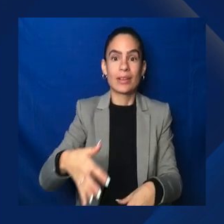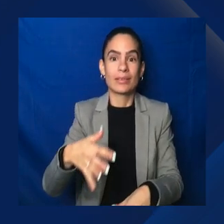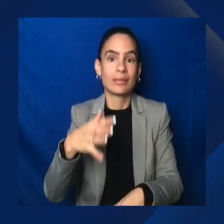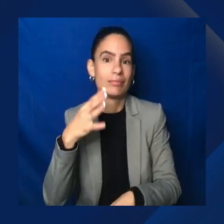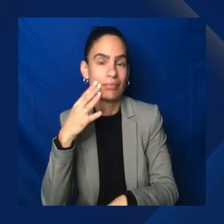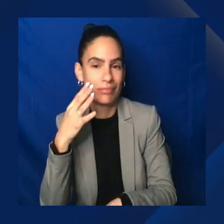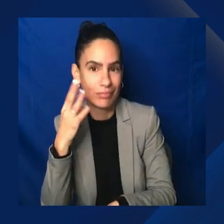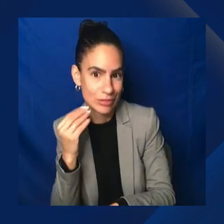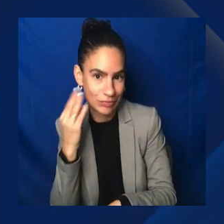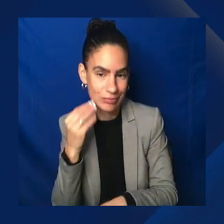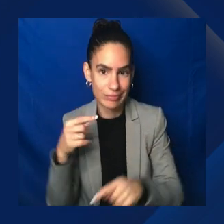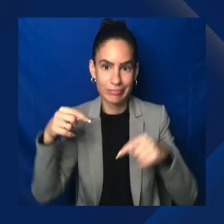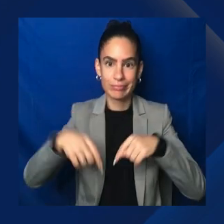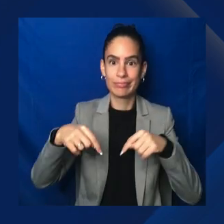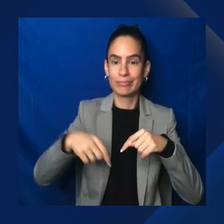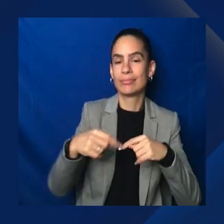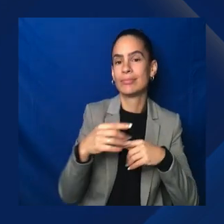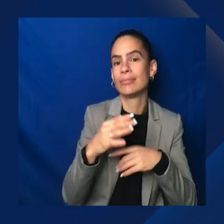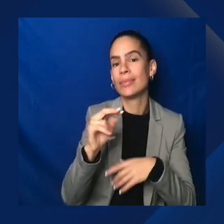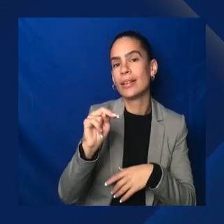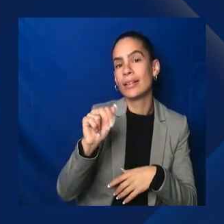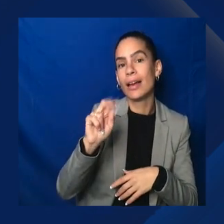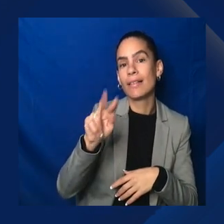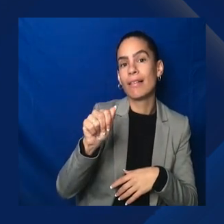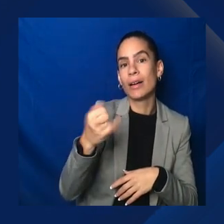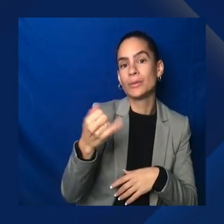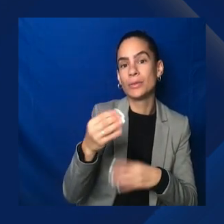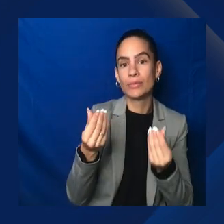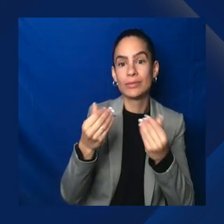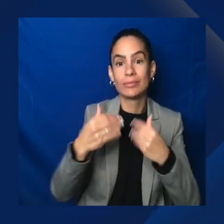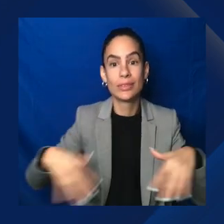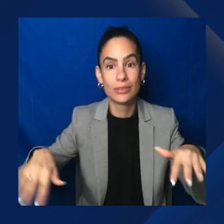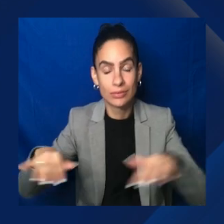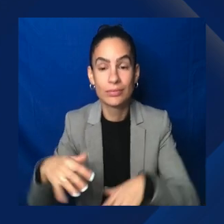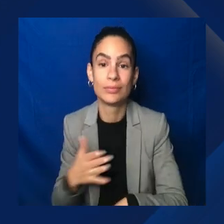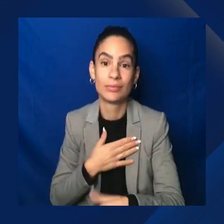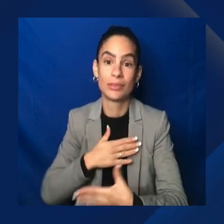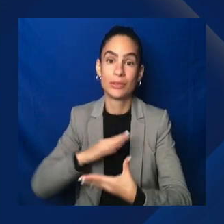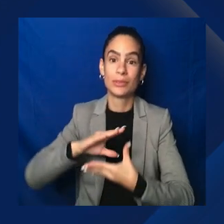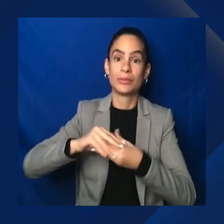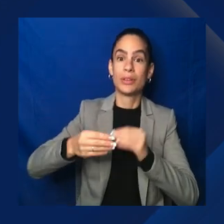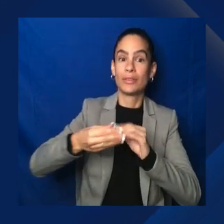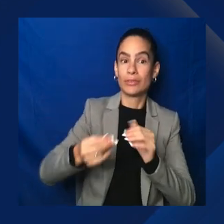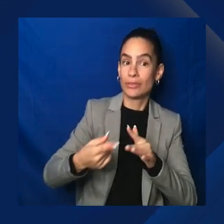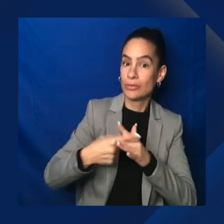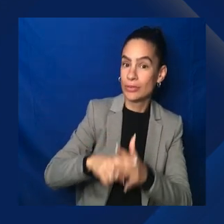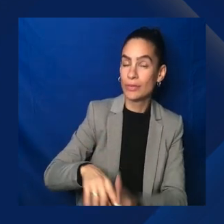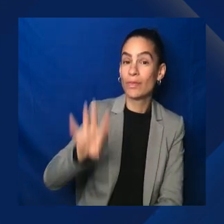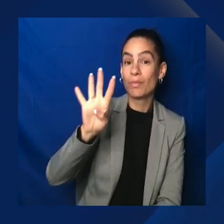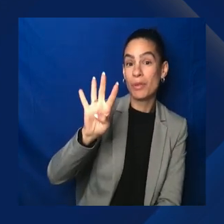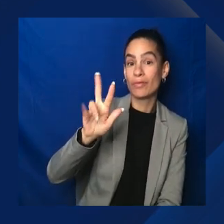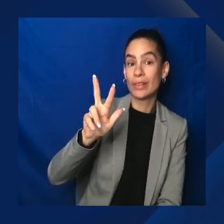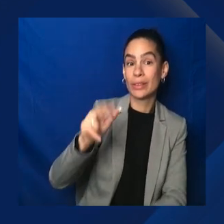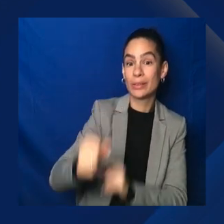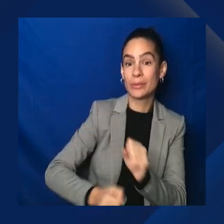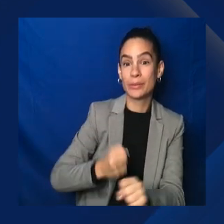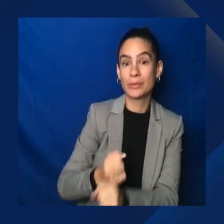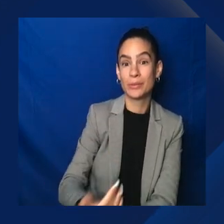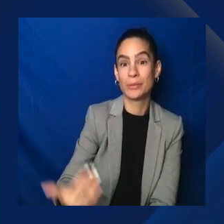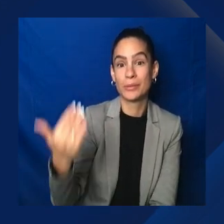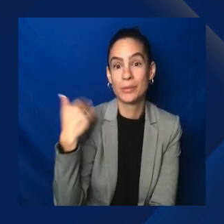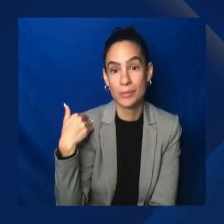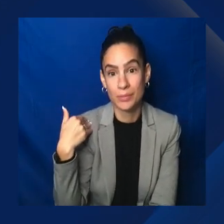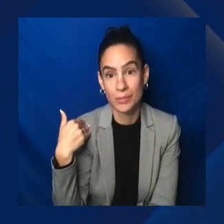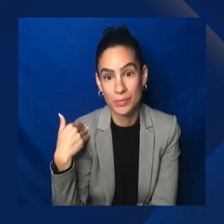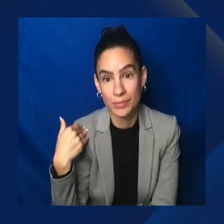starts 43 years ago at Tuba City Indian Health Service, where my mom